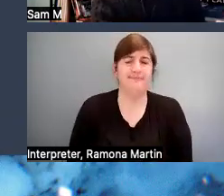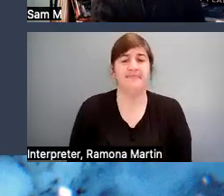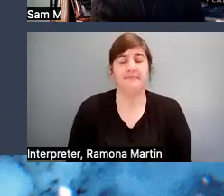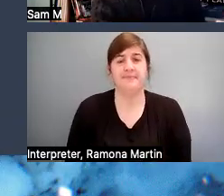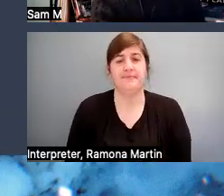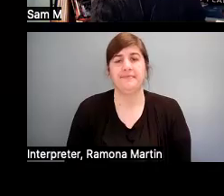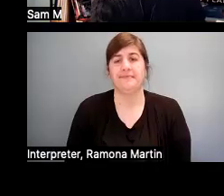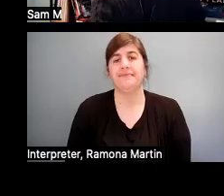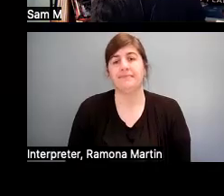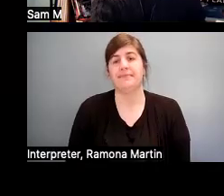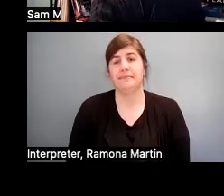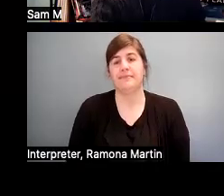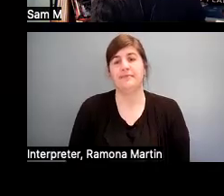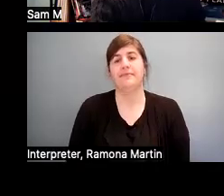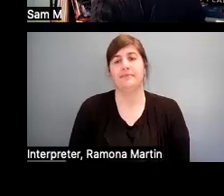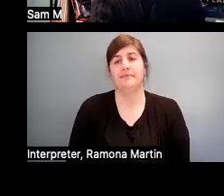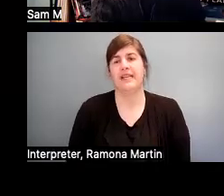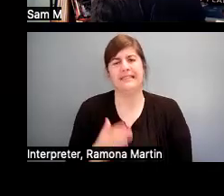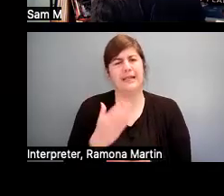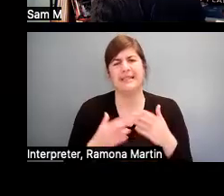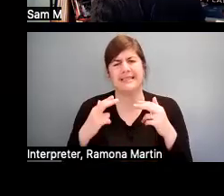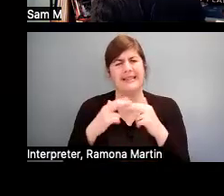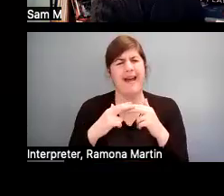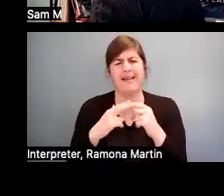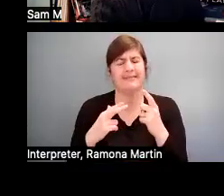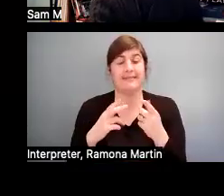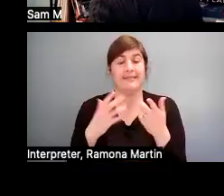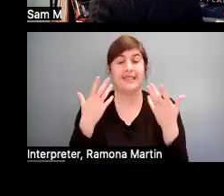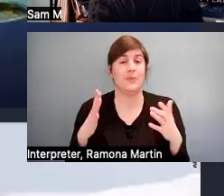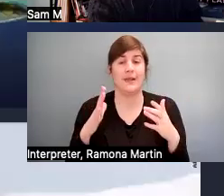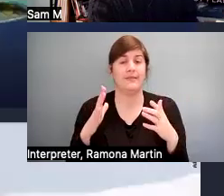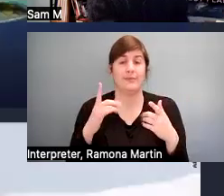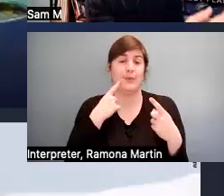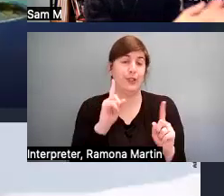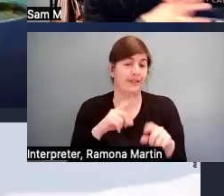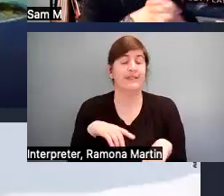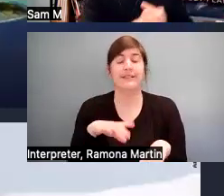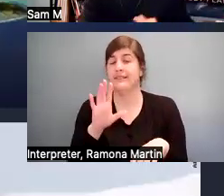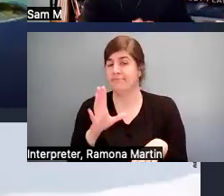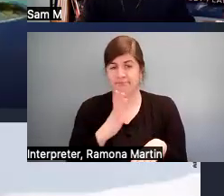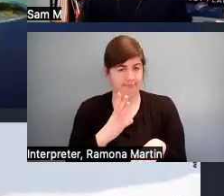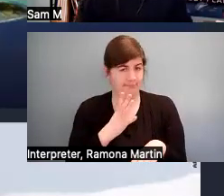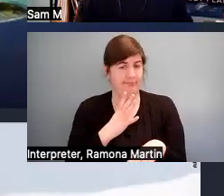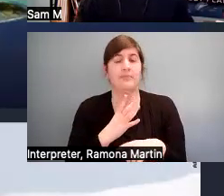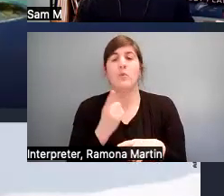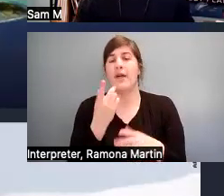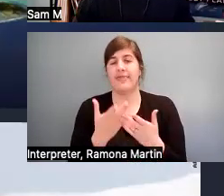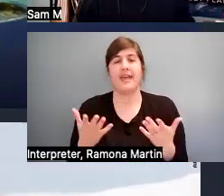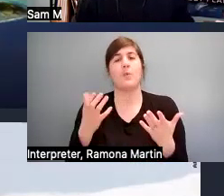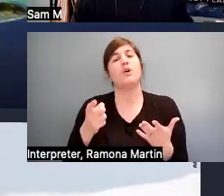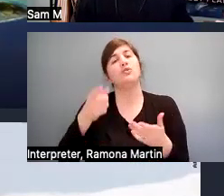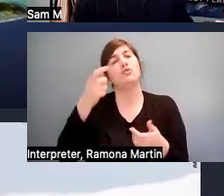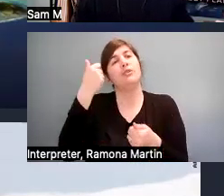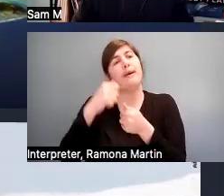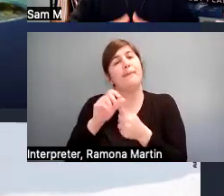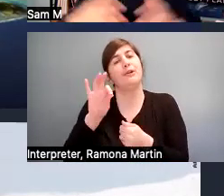So, unfortunately, a couple of the slides went a little blank, but that's okay. So one thing I want to kind of leave you with a thought